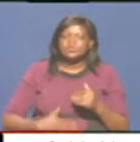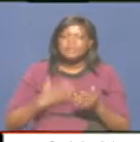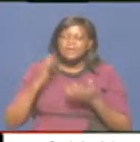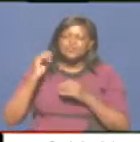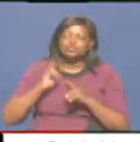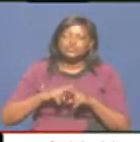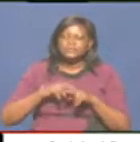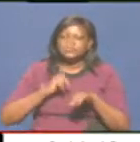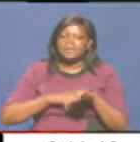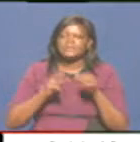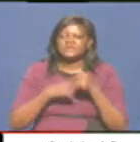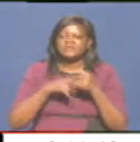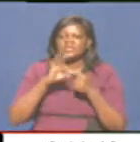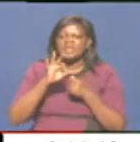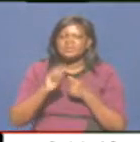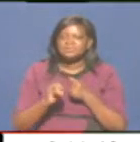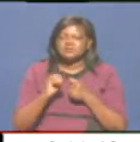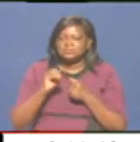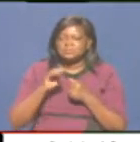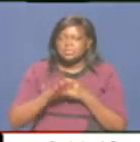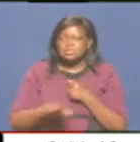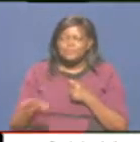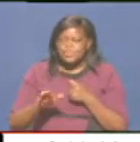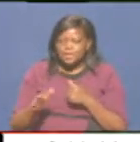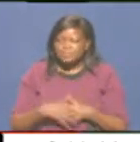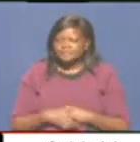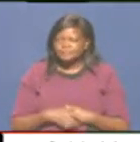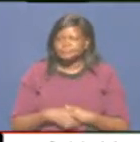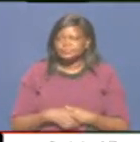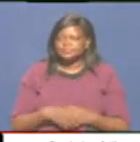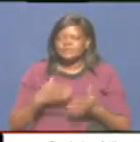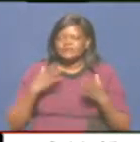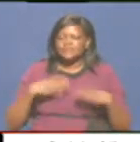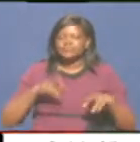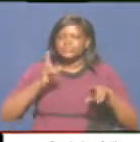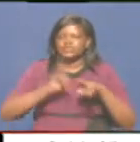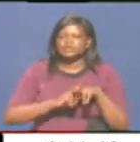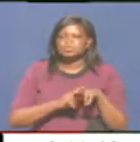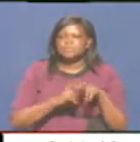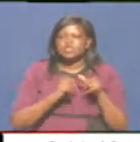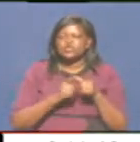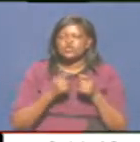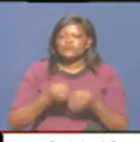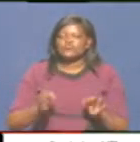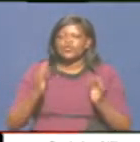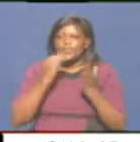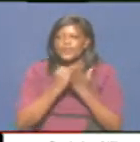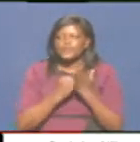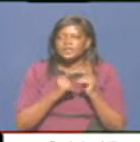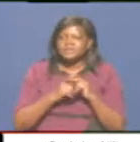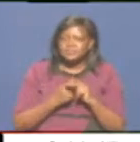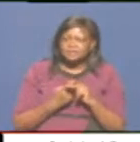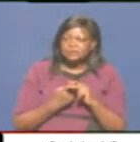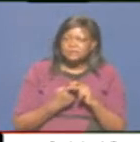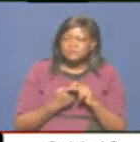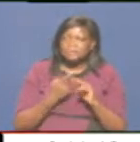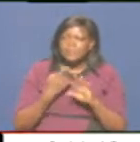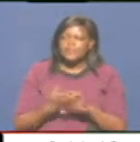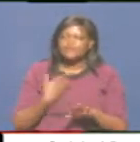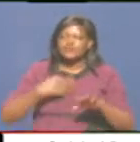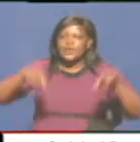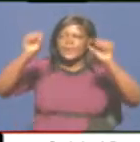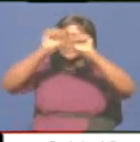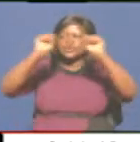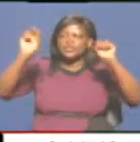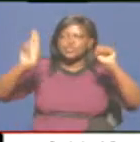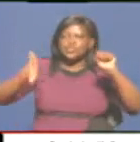by 7:30 a.m. 7:30, everybody will be settled, and then the official program of entertainment will begin before President Uhuru Kenyatta